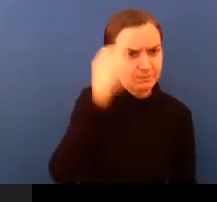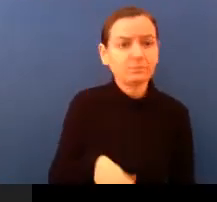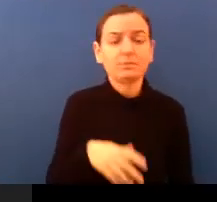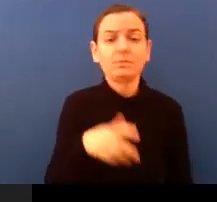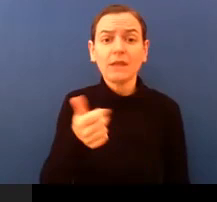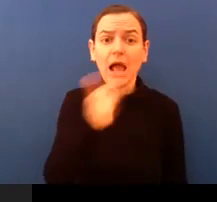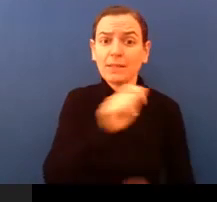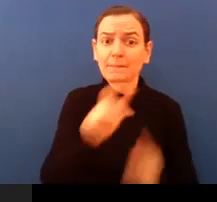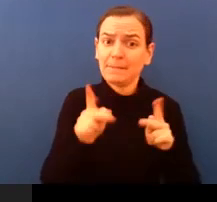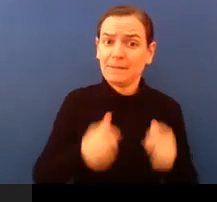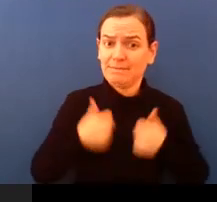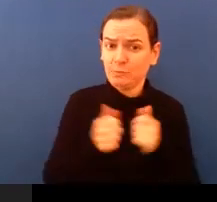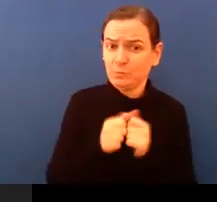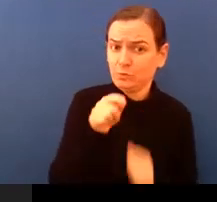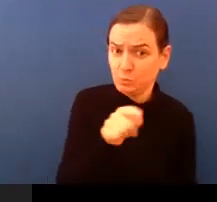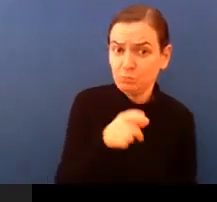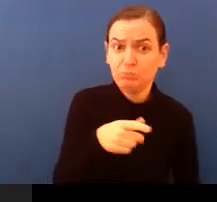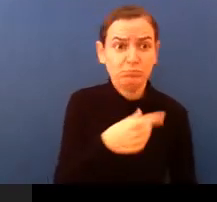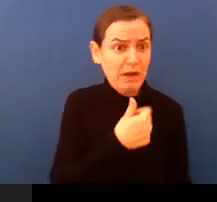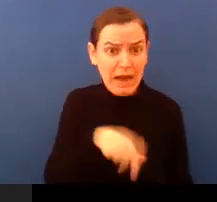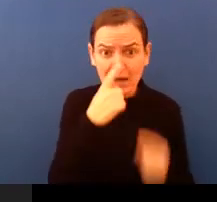Again, the financial considerations,